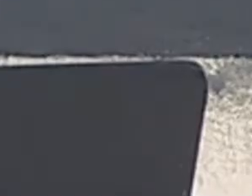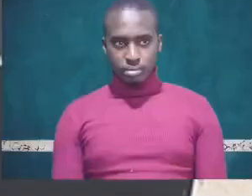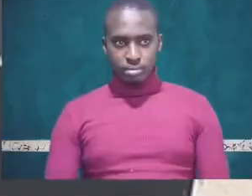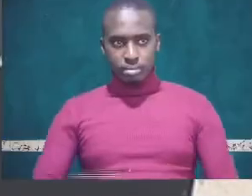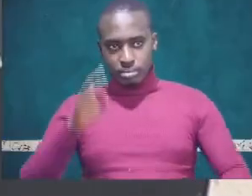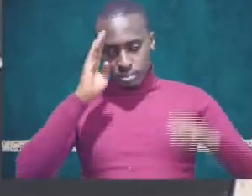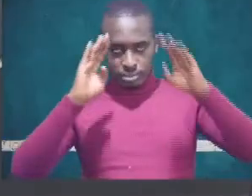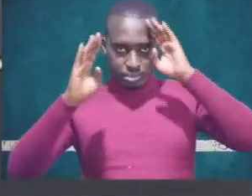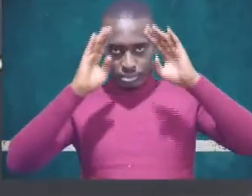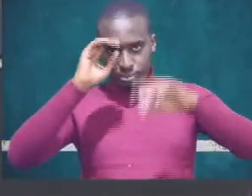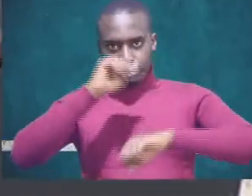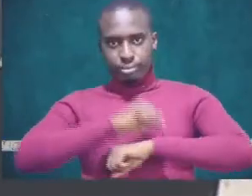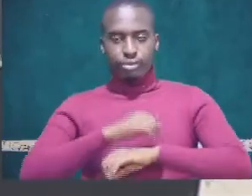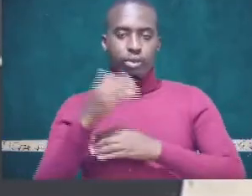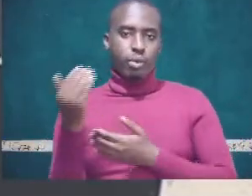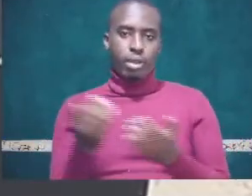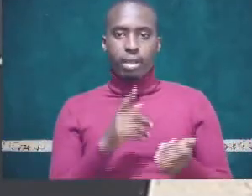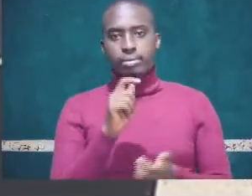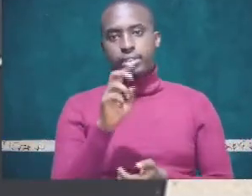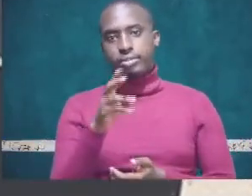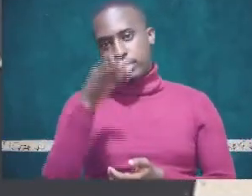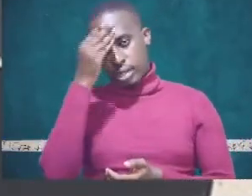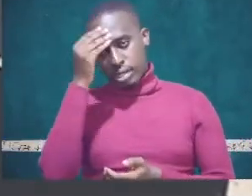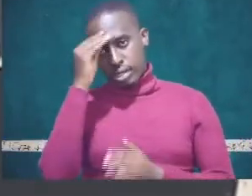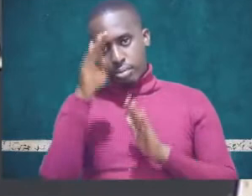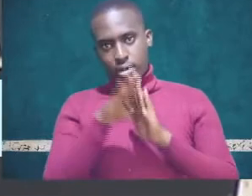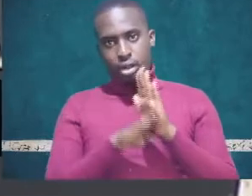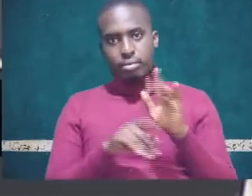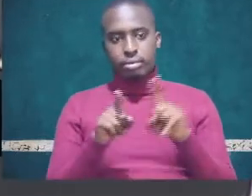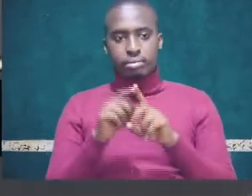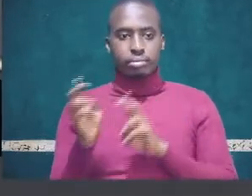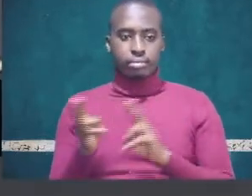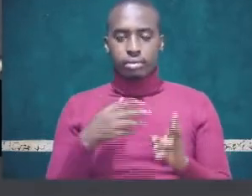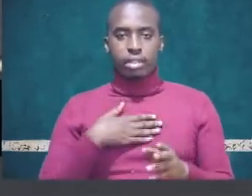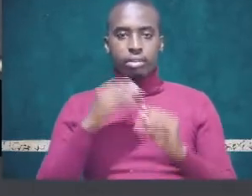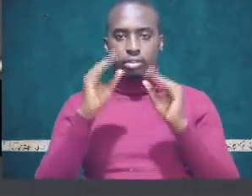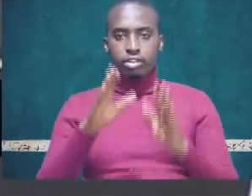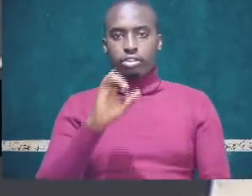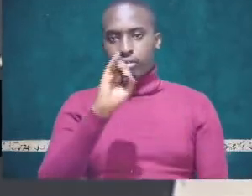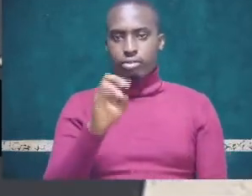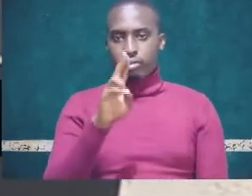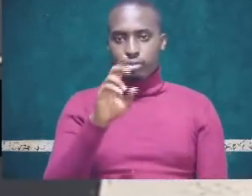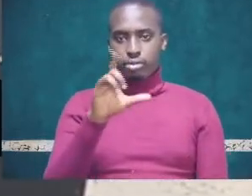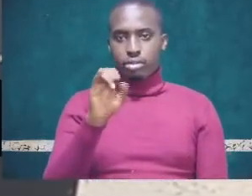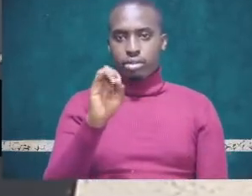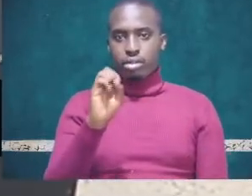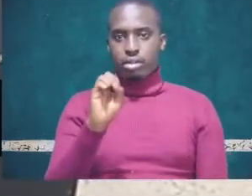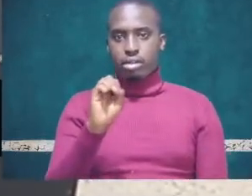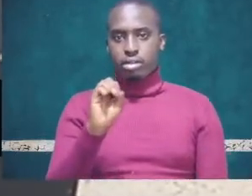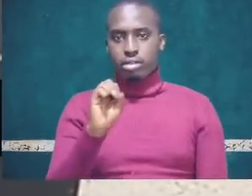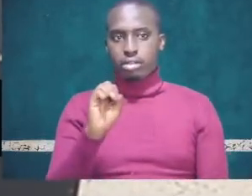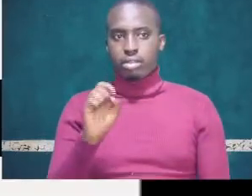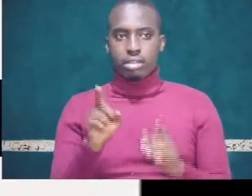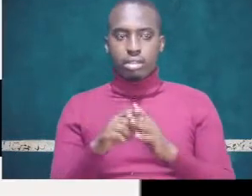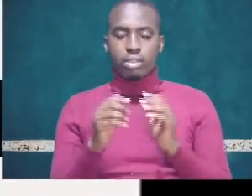Hello students, welcome to TV learning programs, and as usual I'm teacher Julius, and today I'll be with the senior 4